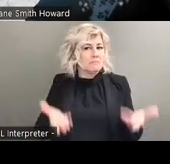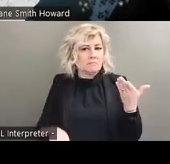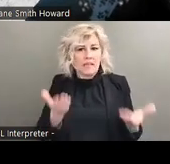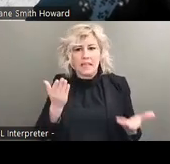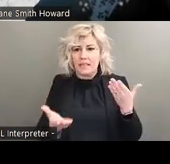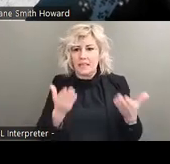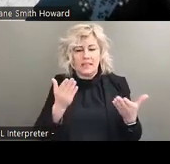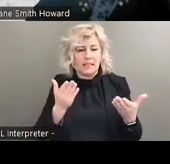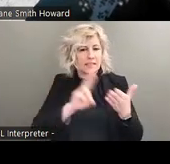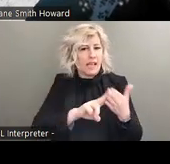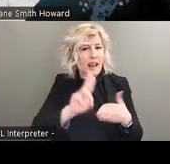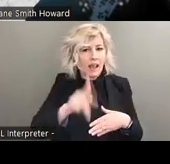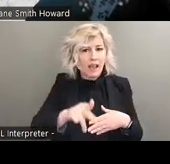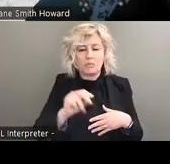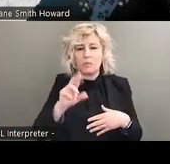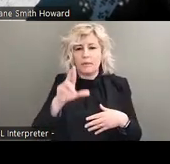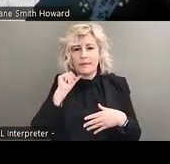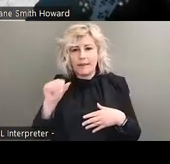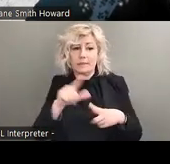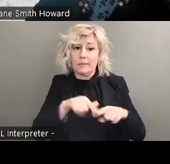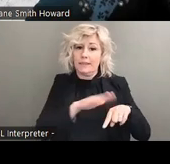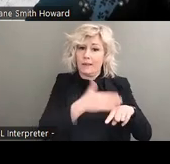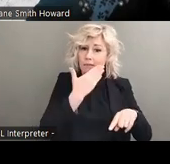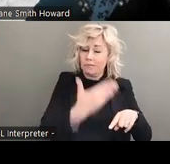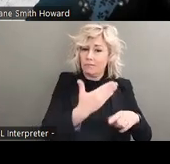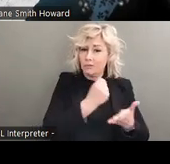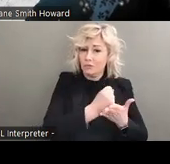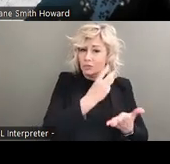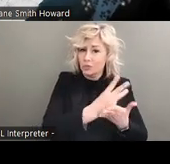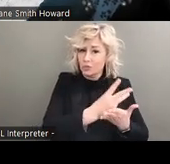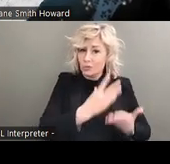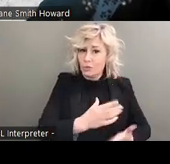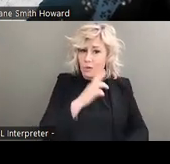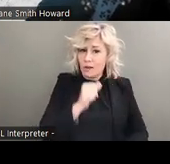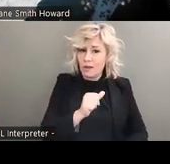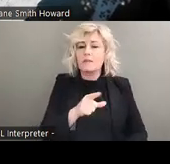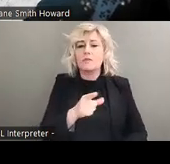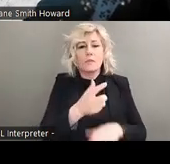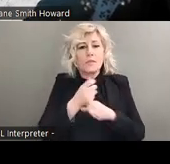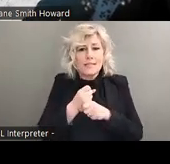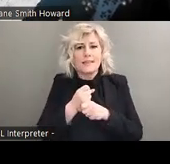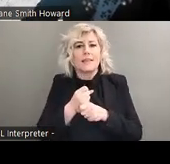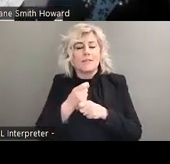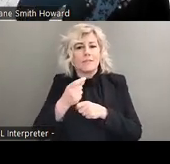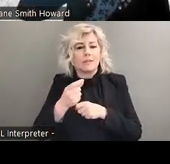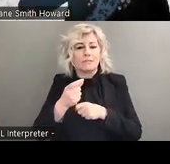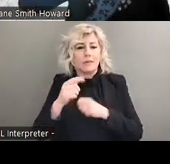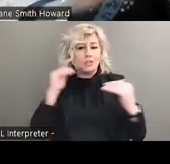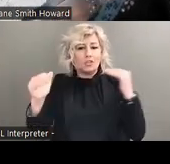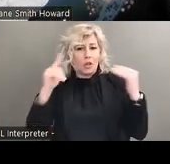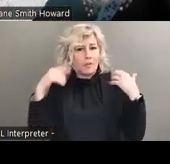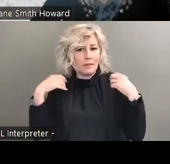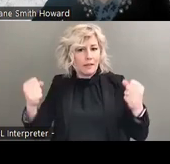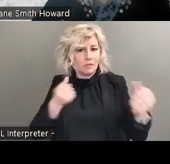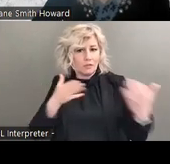signed up, depending on if they have a good social worker, to get adult mental health services in the